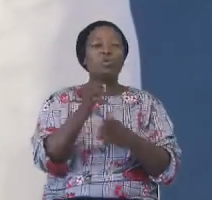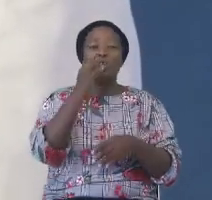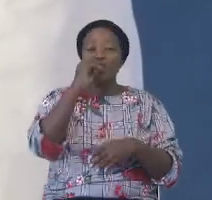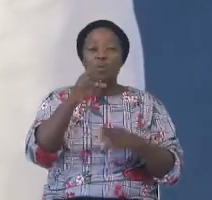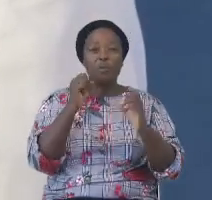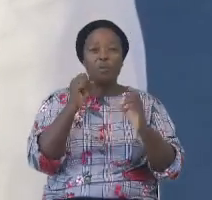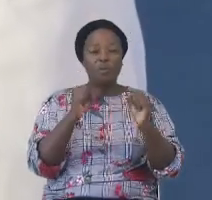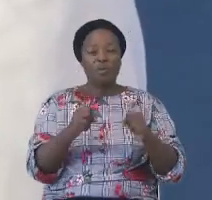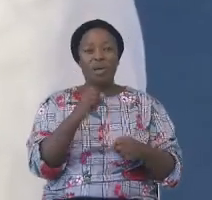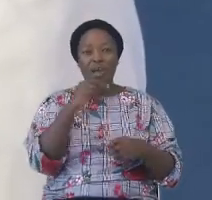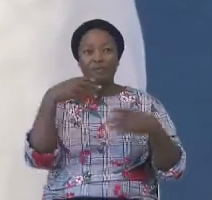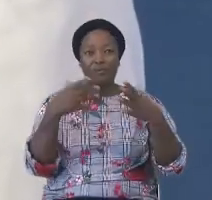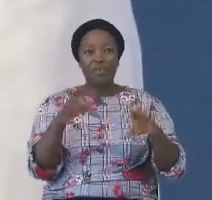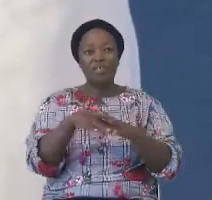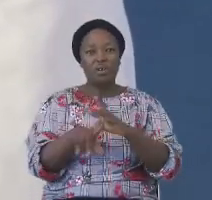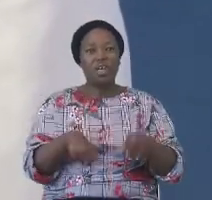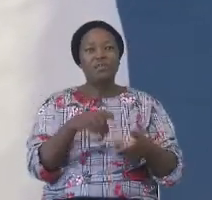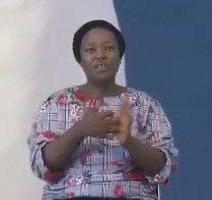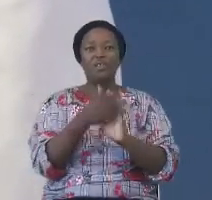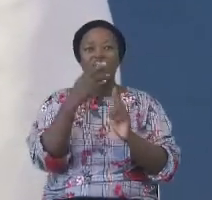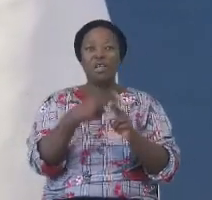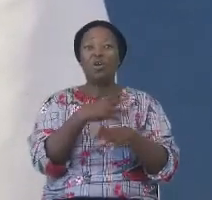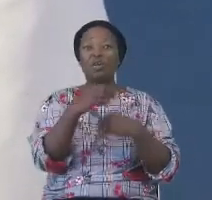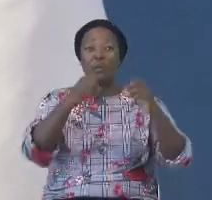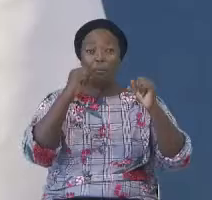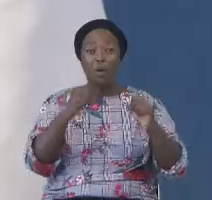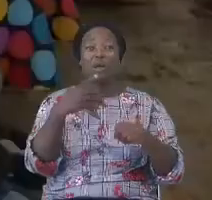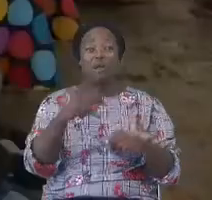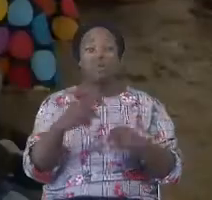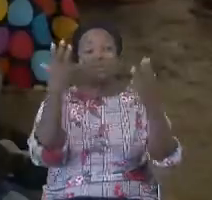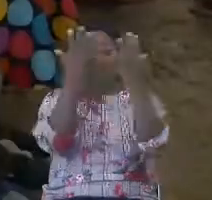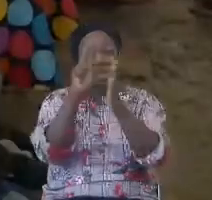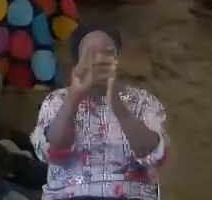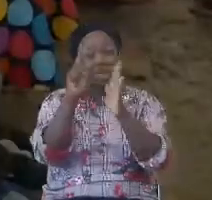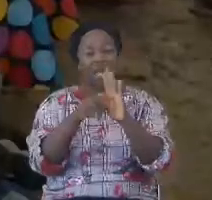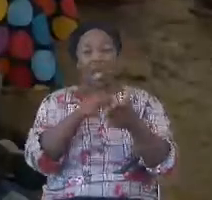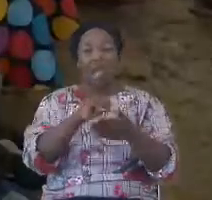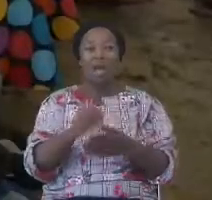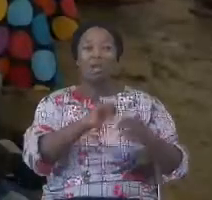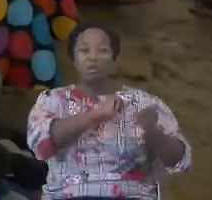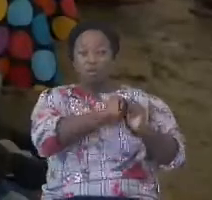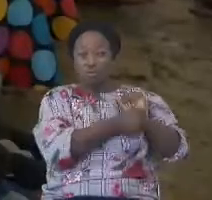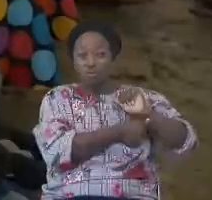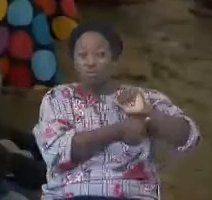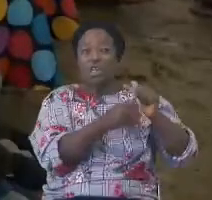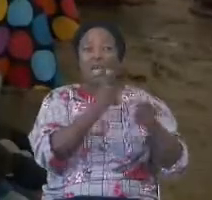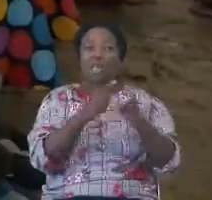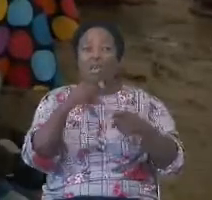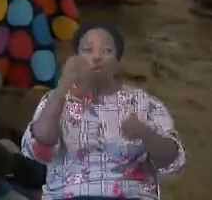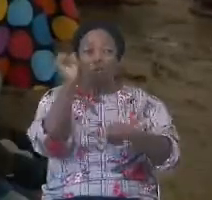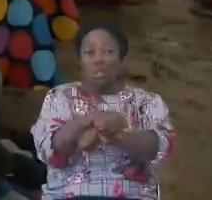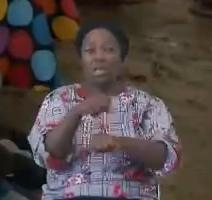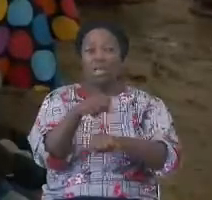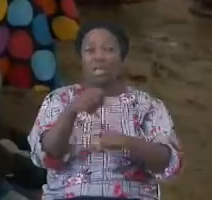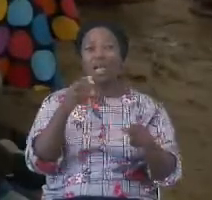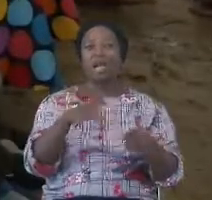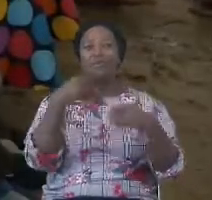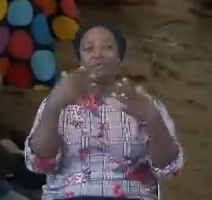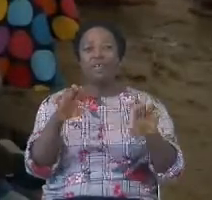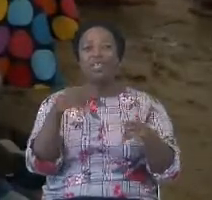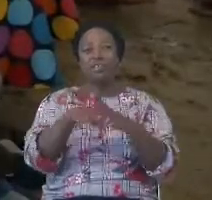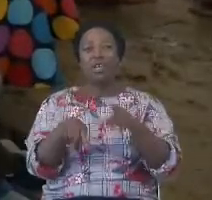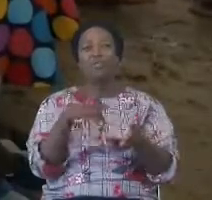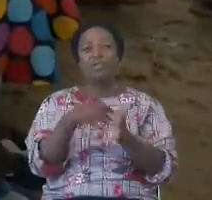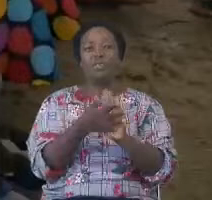powers all the principalities are finished in your life all the powers of darkness they are